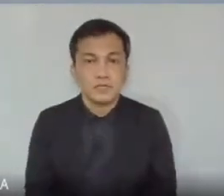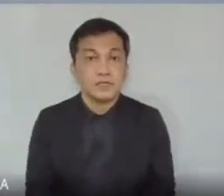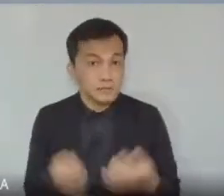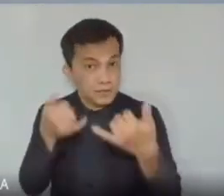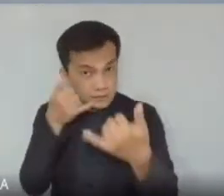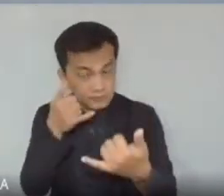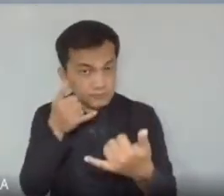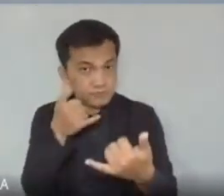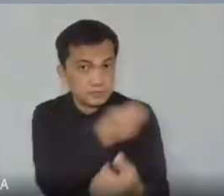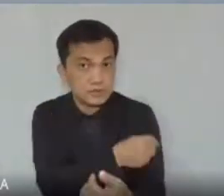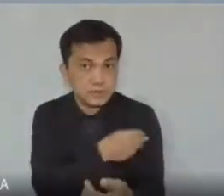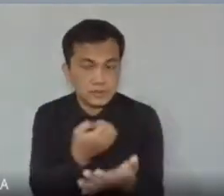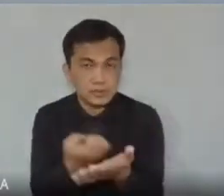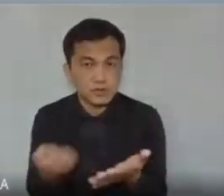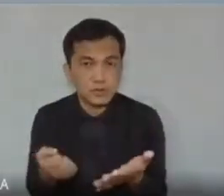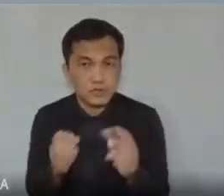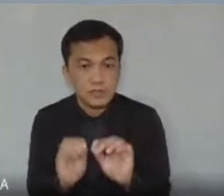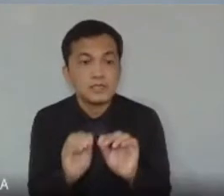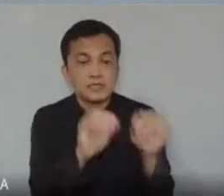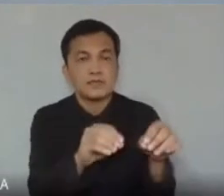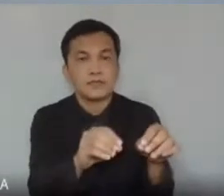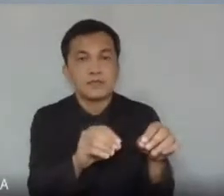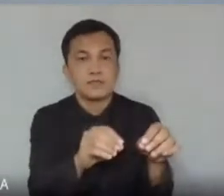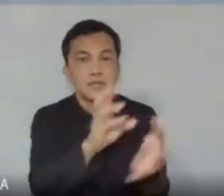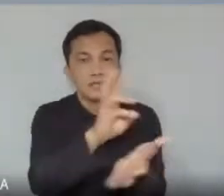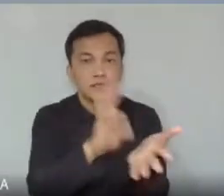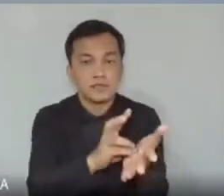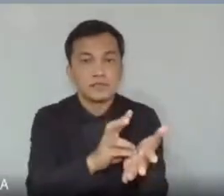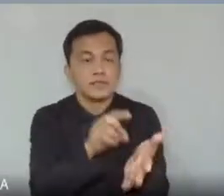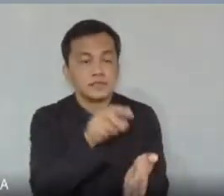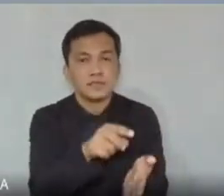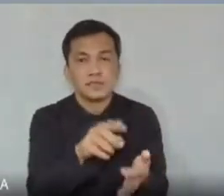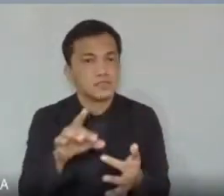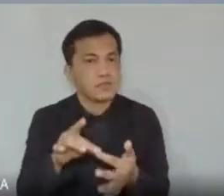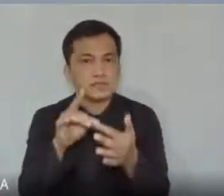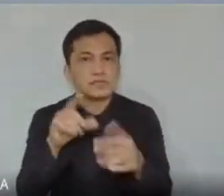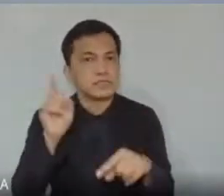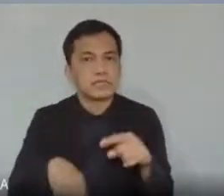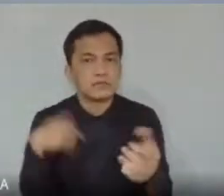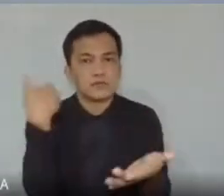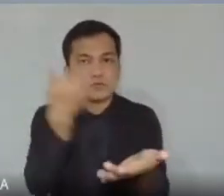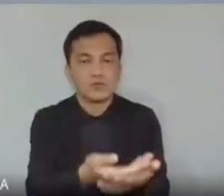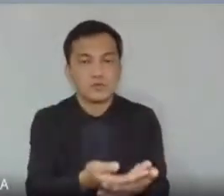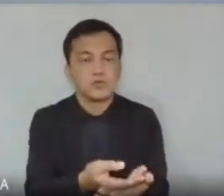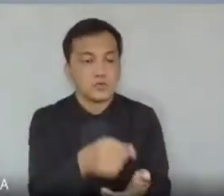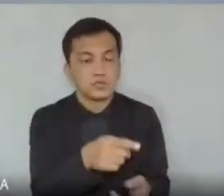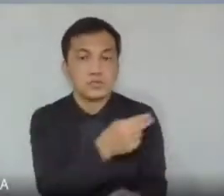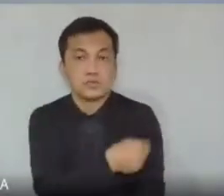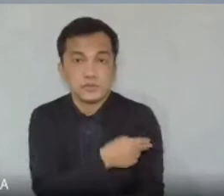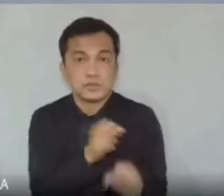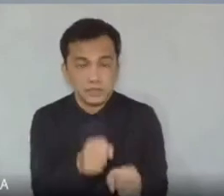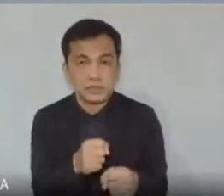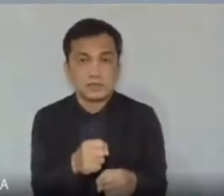general practitioners. As we all know, most specialists will not have the time and capacity